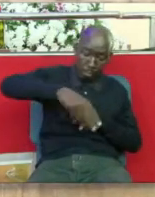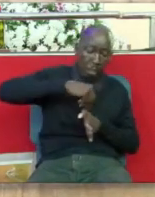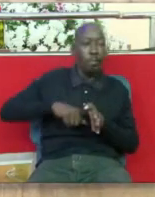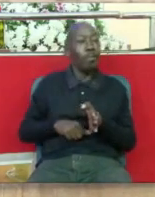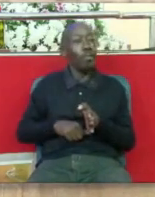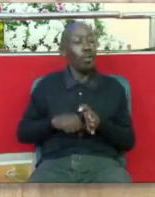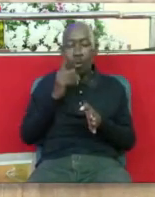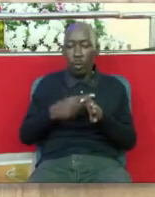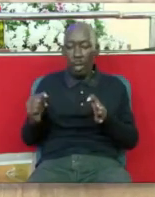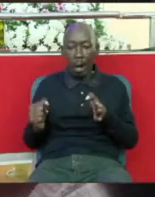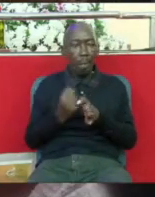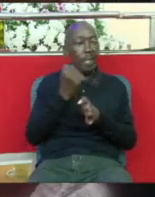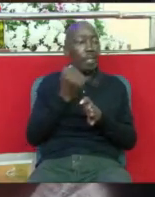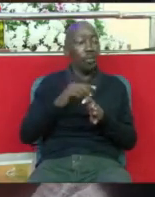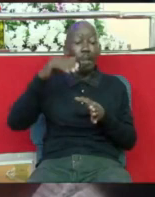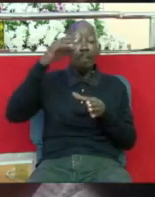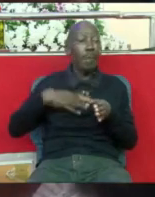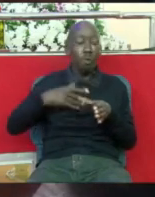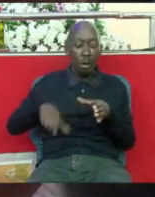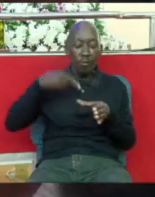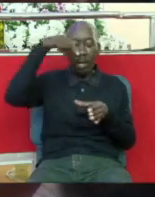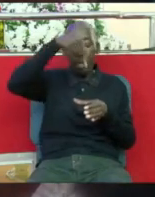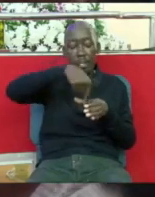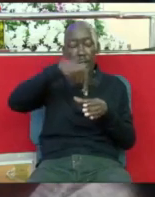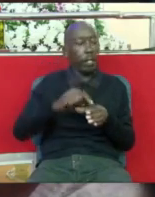What was happening to the Canaanites inside?